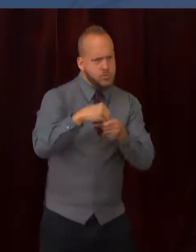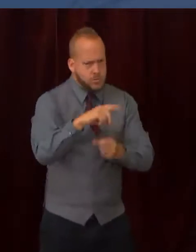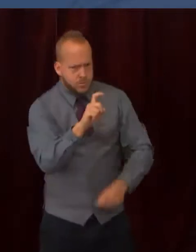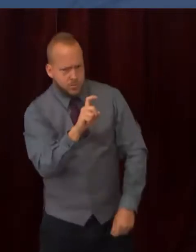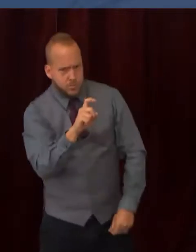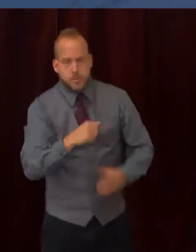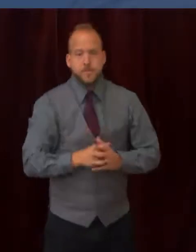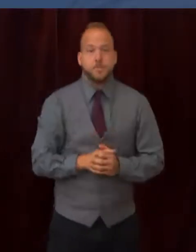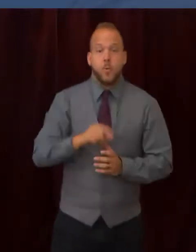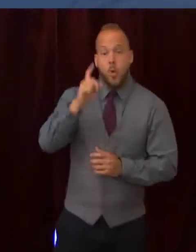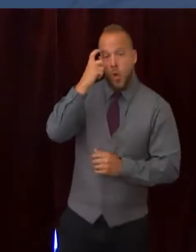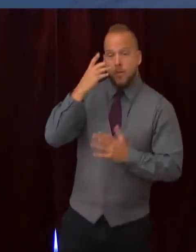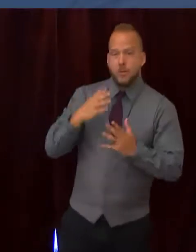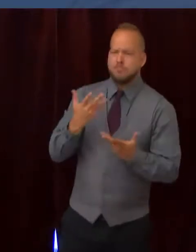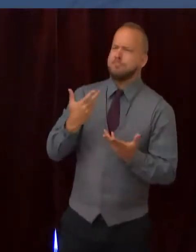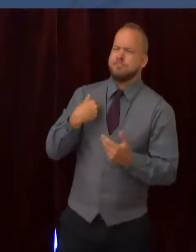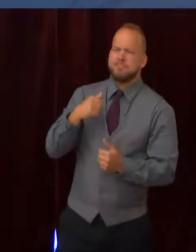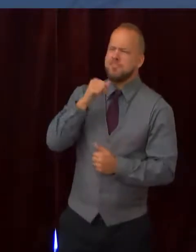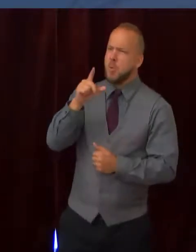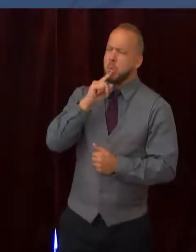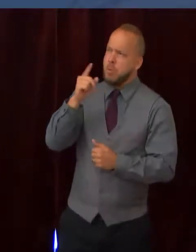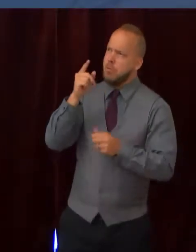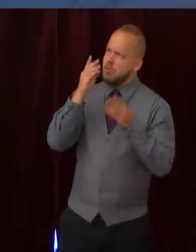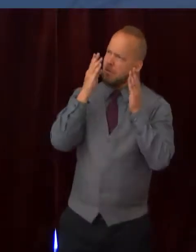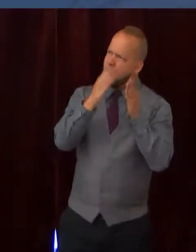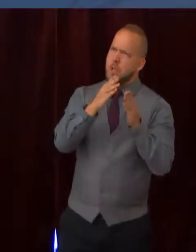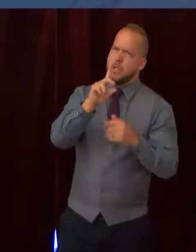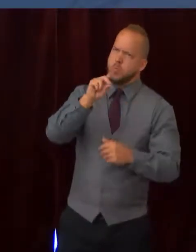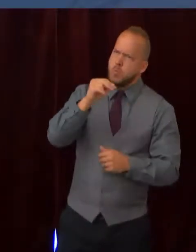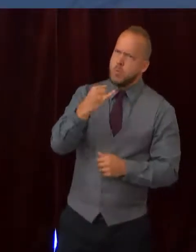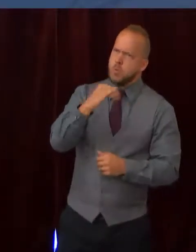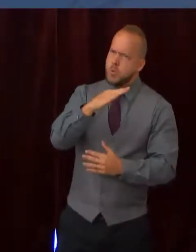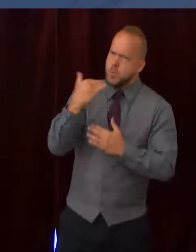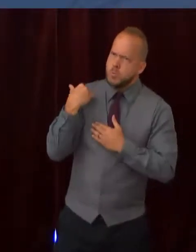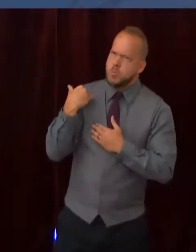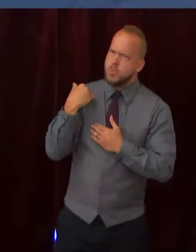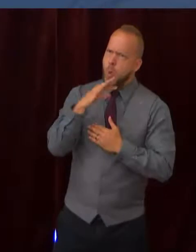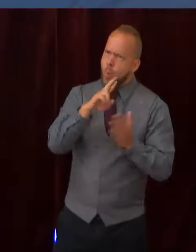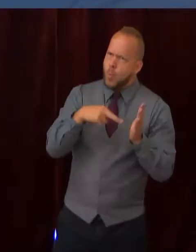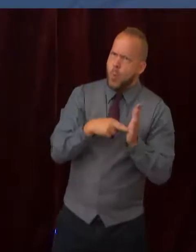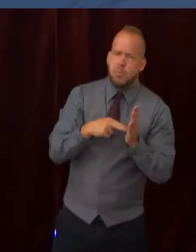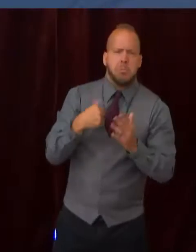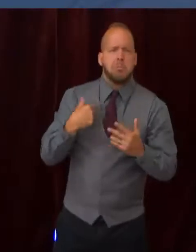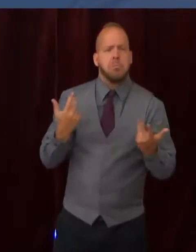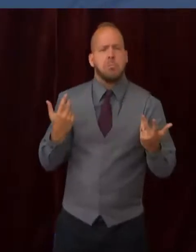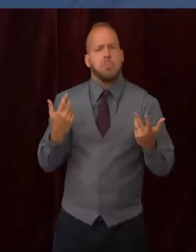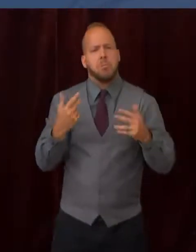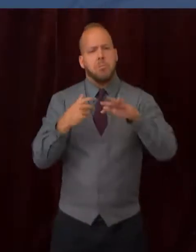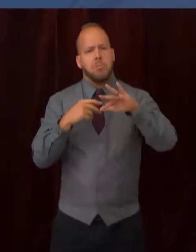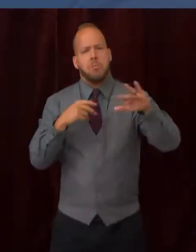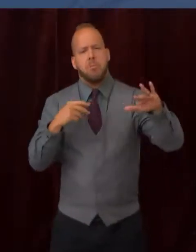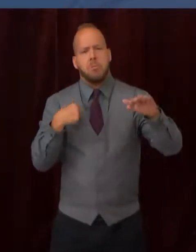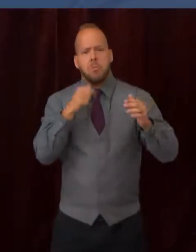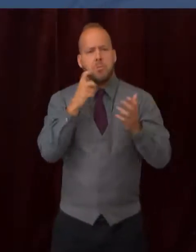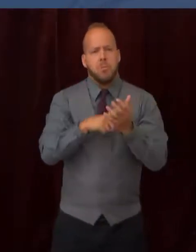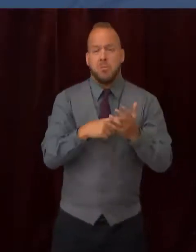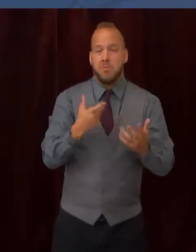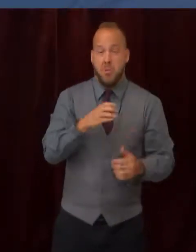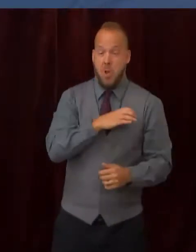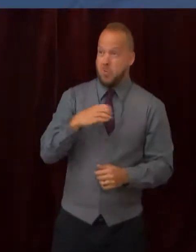communities deal with these threats by helping us financially. This costs the counties and the cities and the